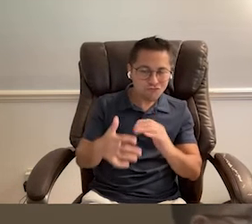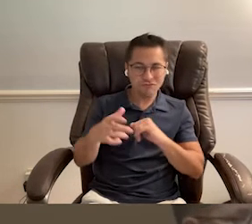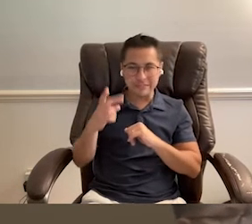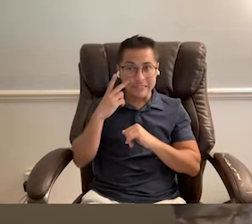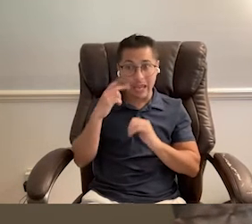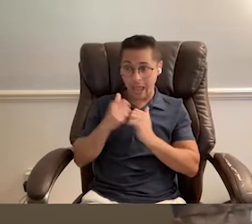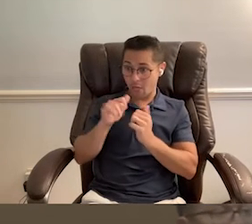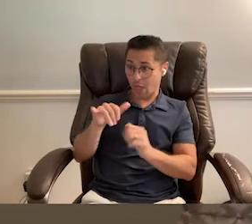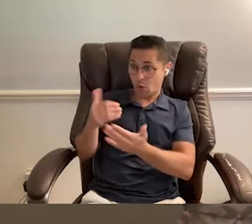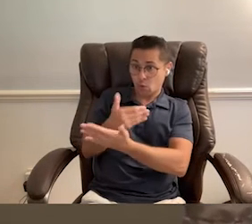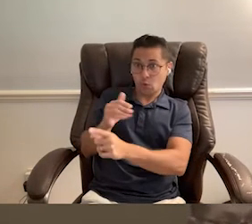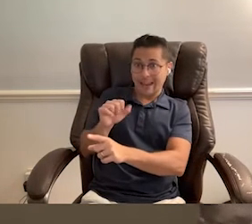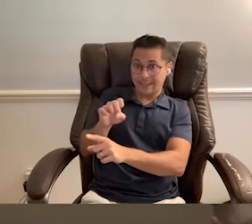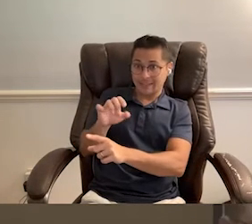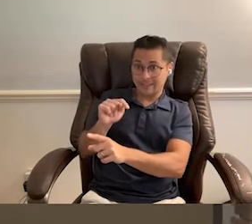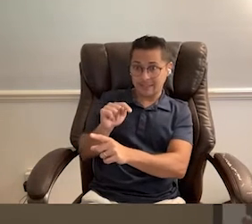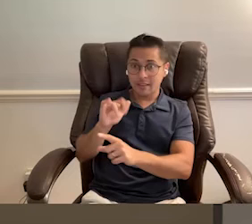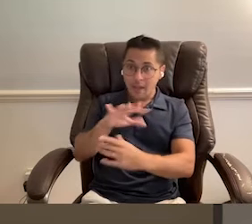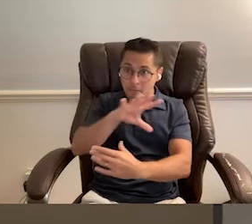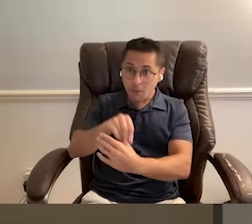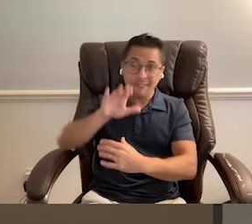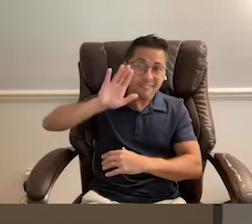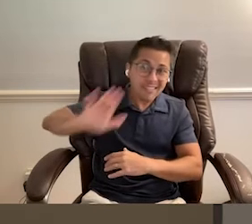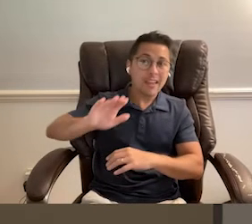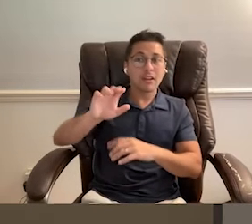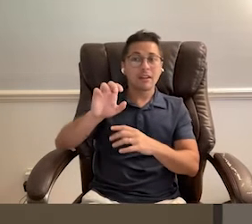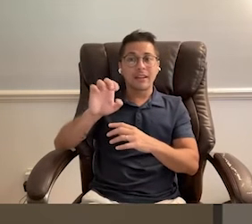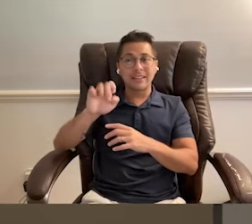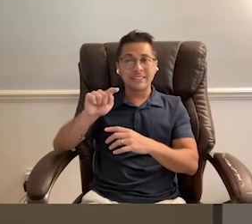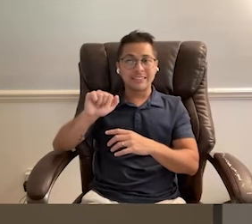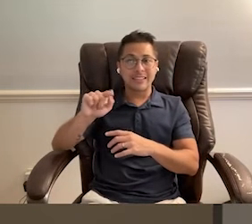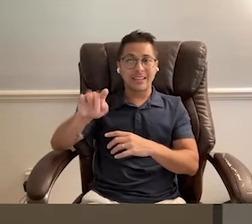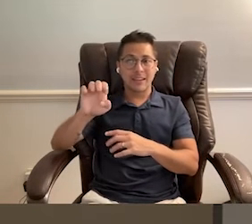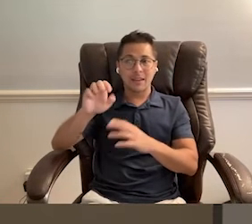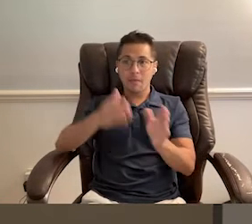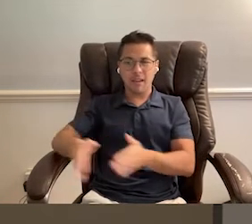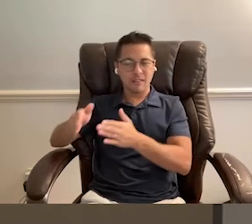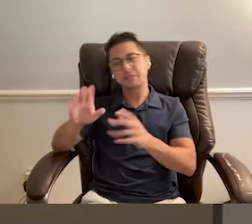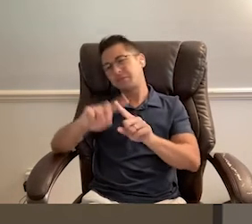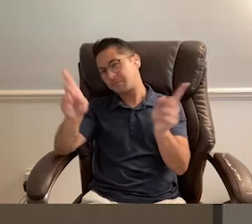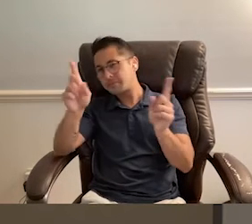have is part of their estate planning. So it's a different kind of mind shift and set. So that's